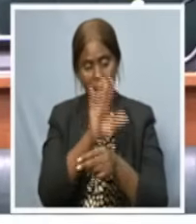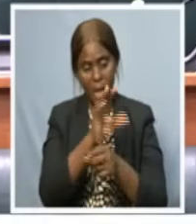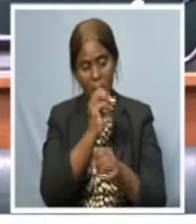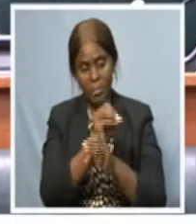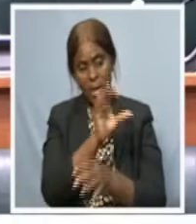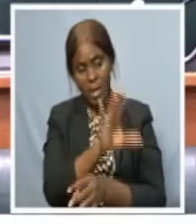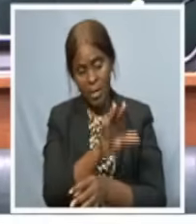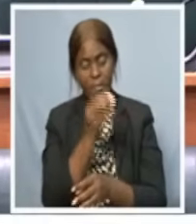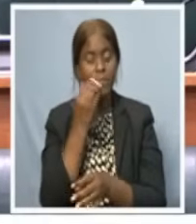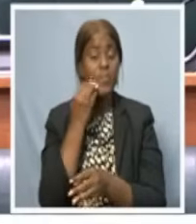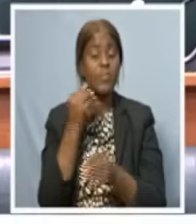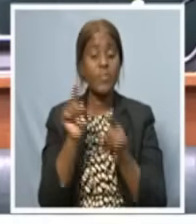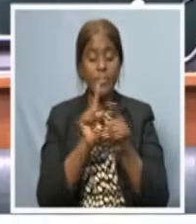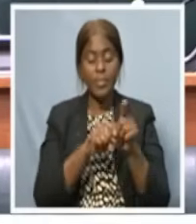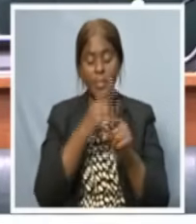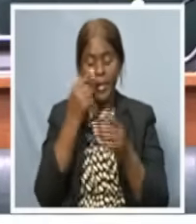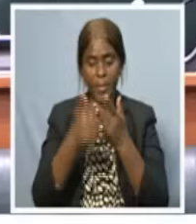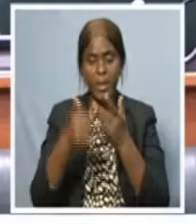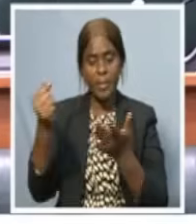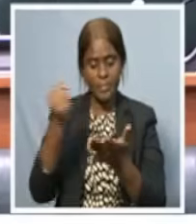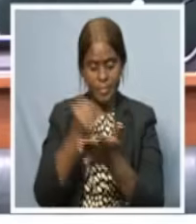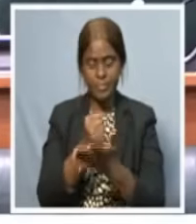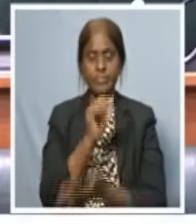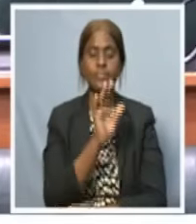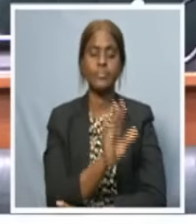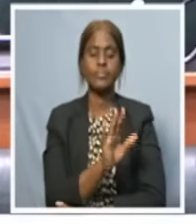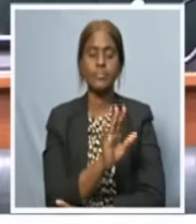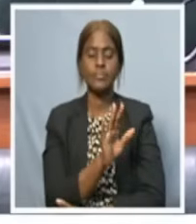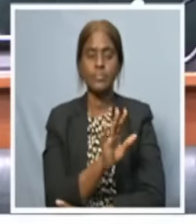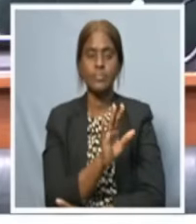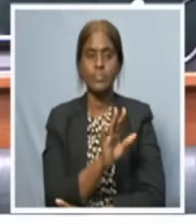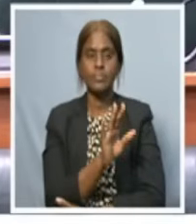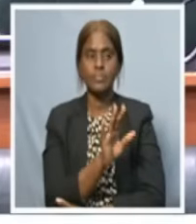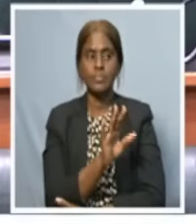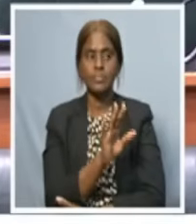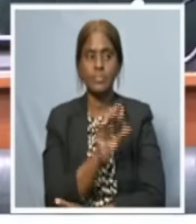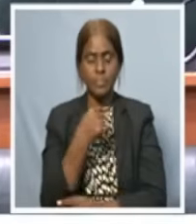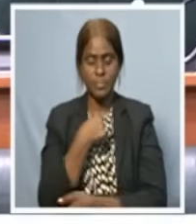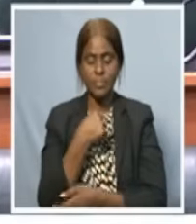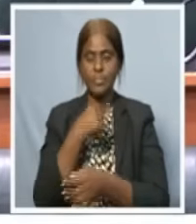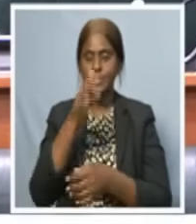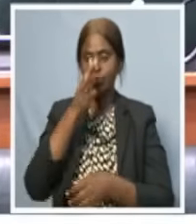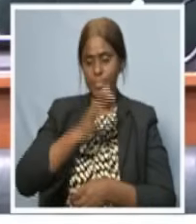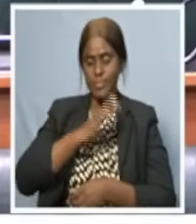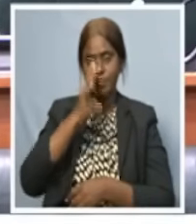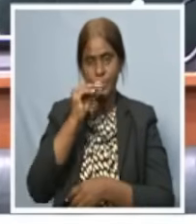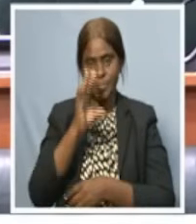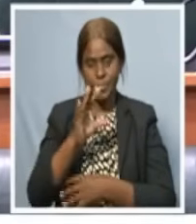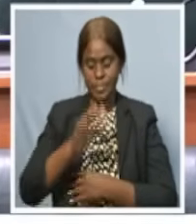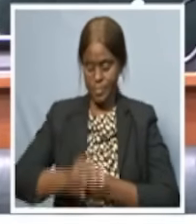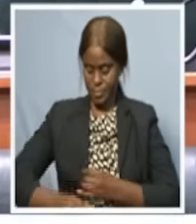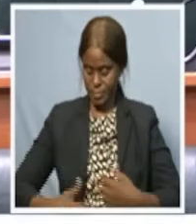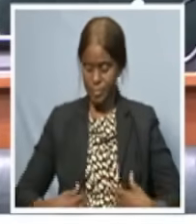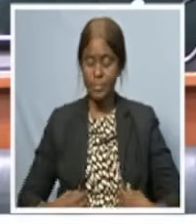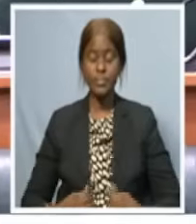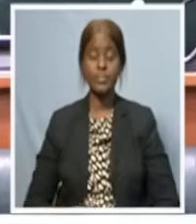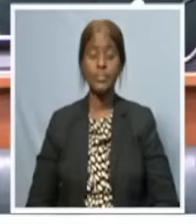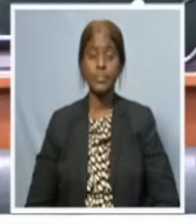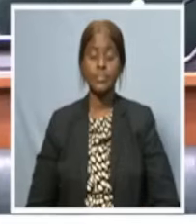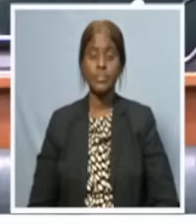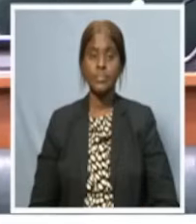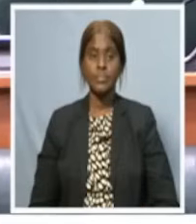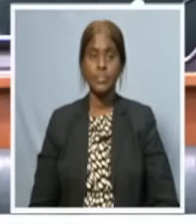are available, and they must be recruited. Madam Speaker,